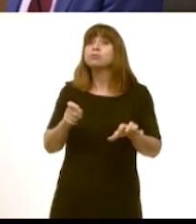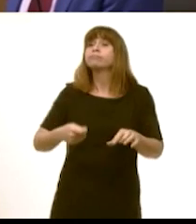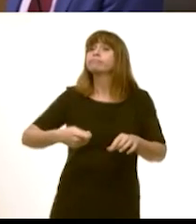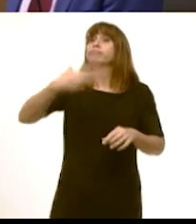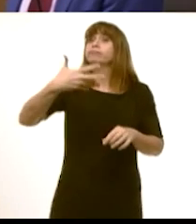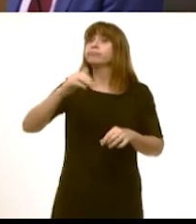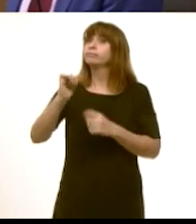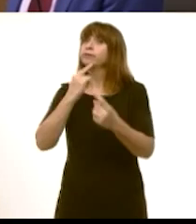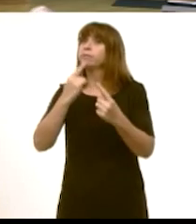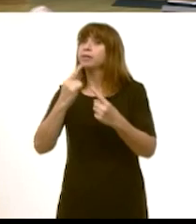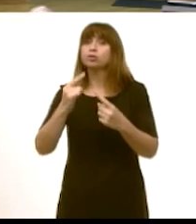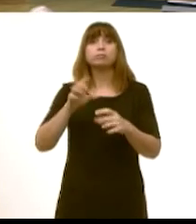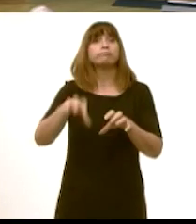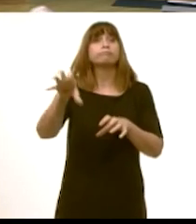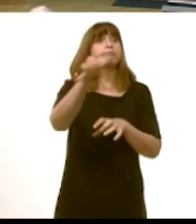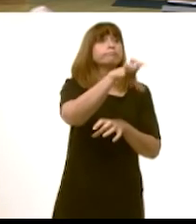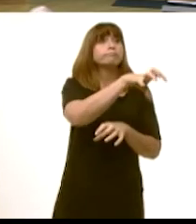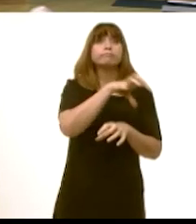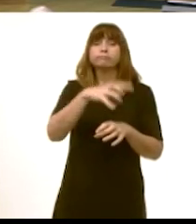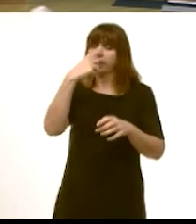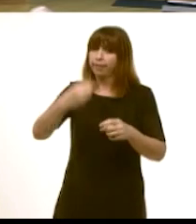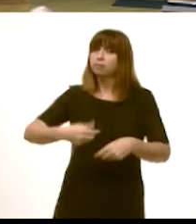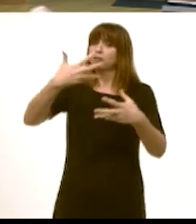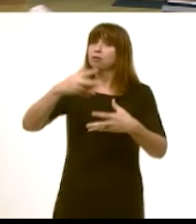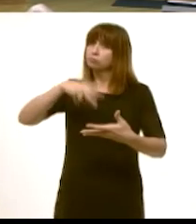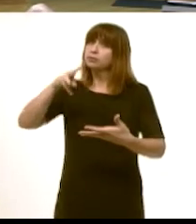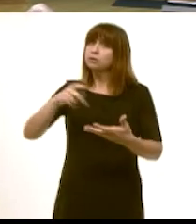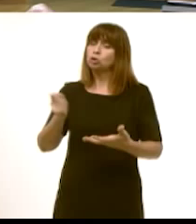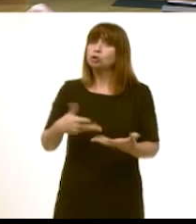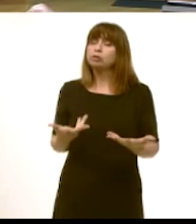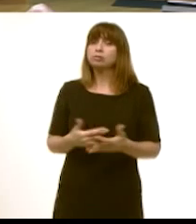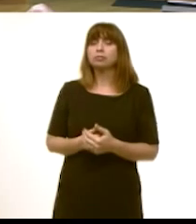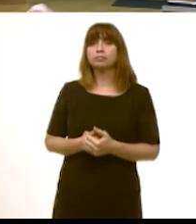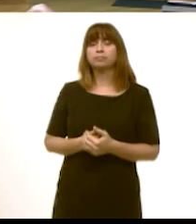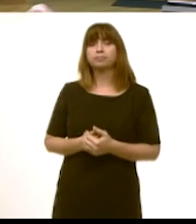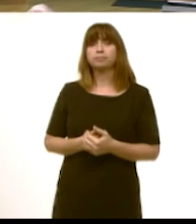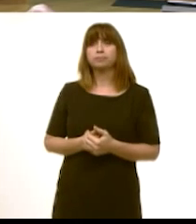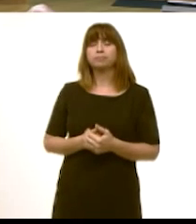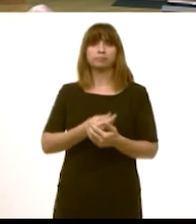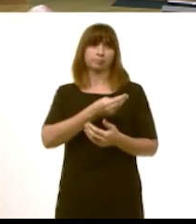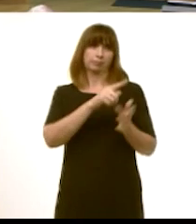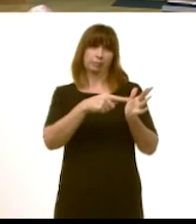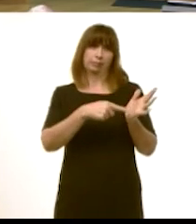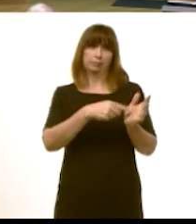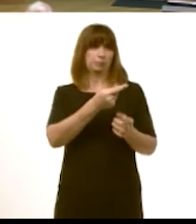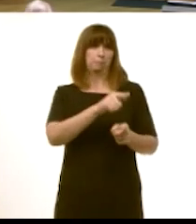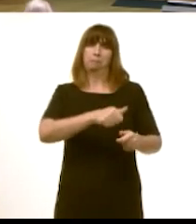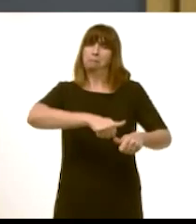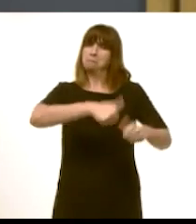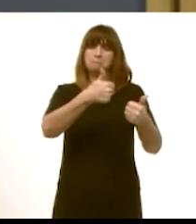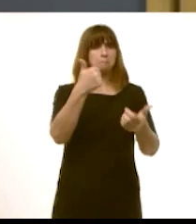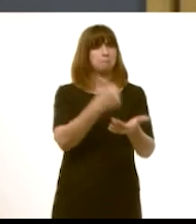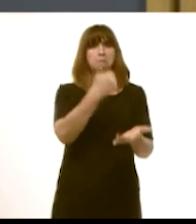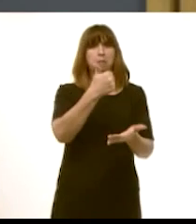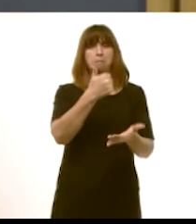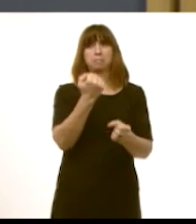care takes place. David Rees. Dr. Clement. First Minister, some of our IT systems are actually excellent, and I've met with